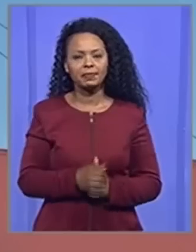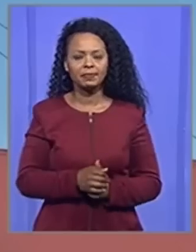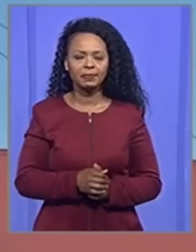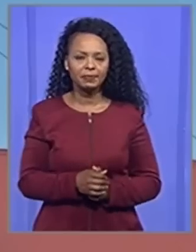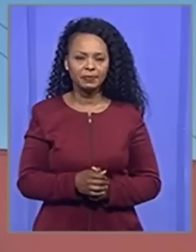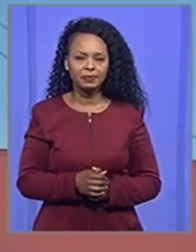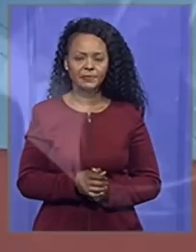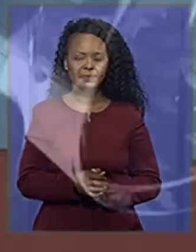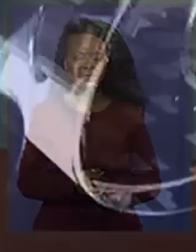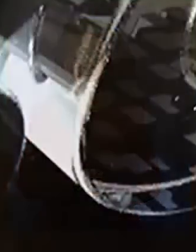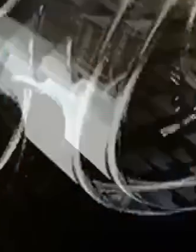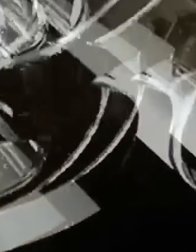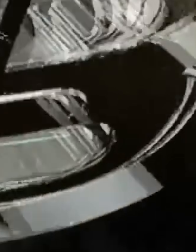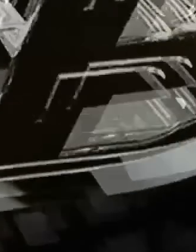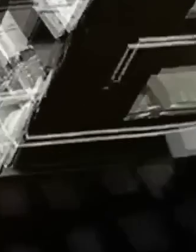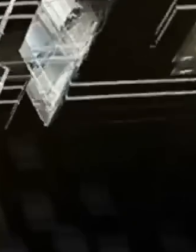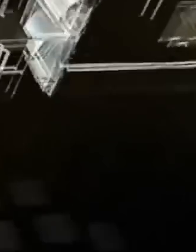Kimberley.